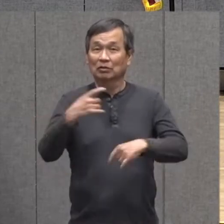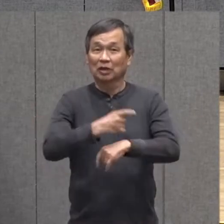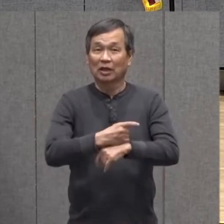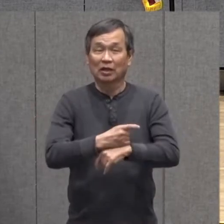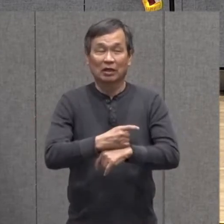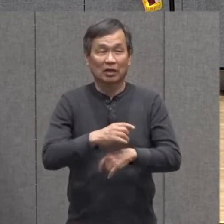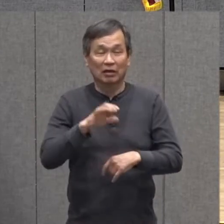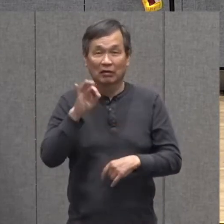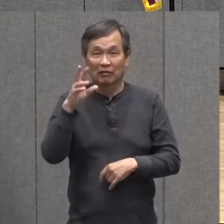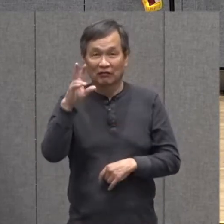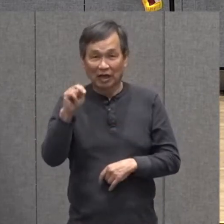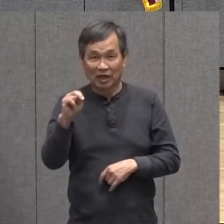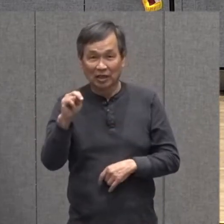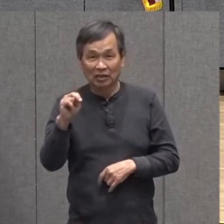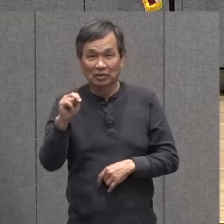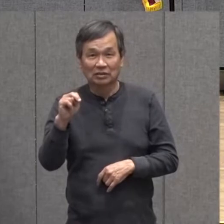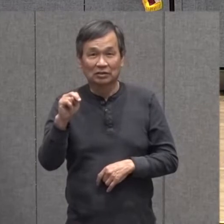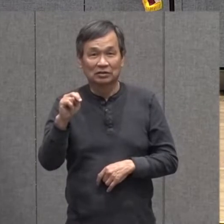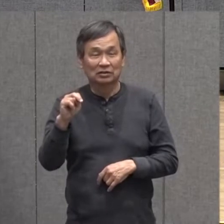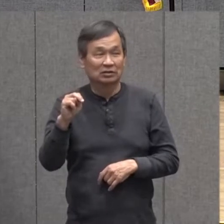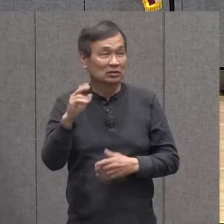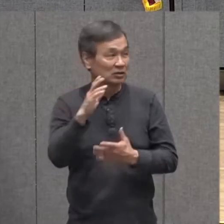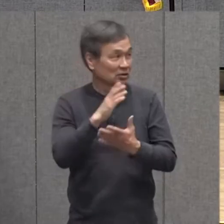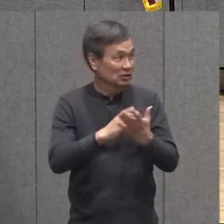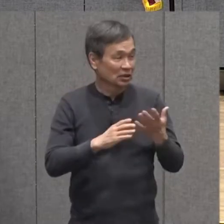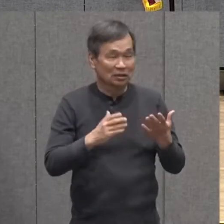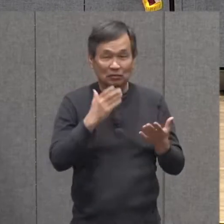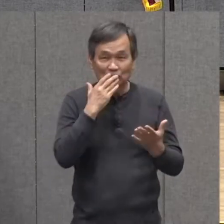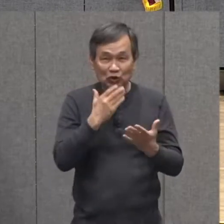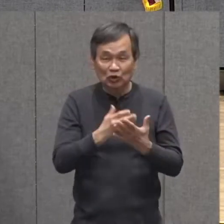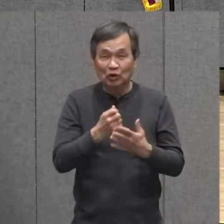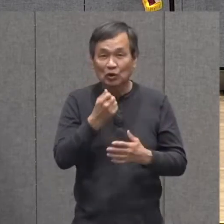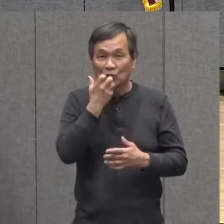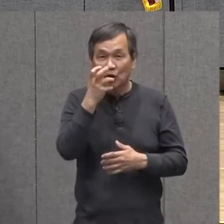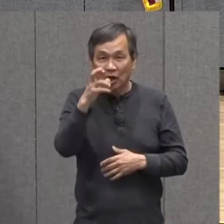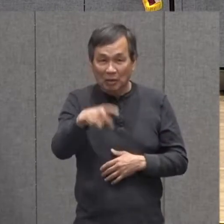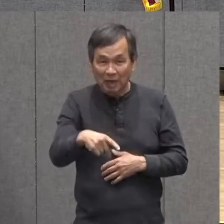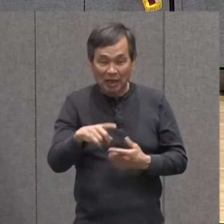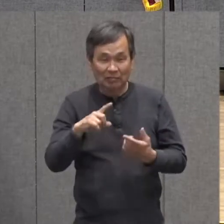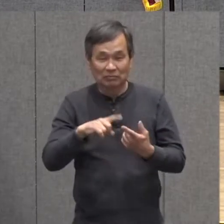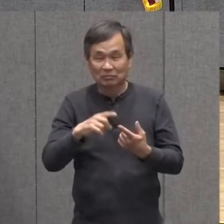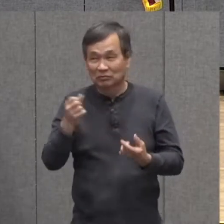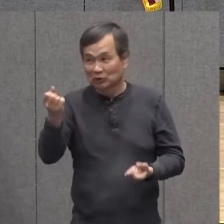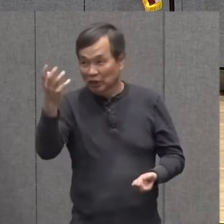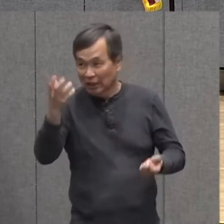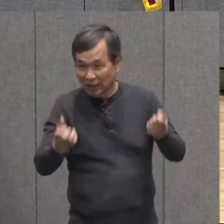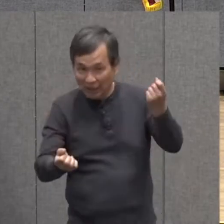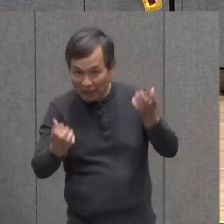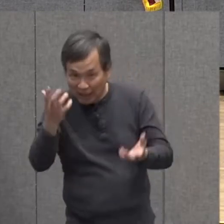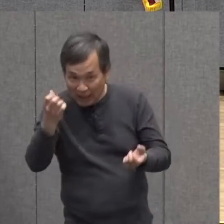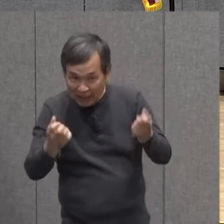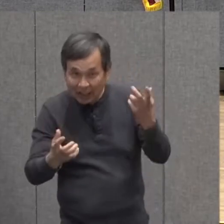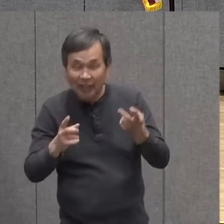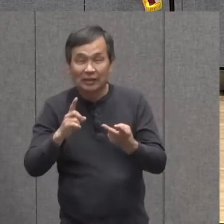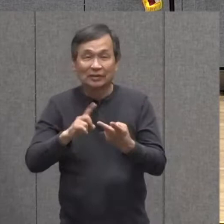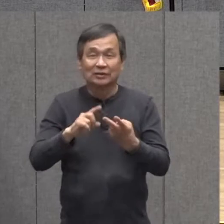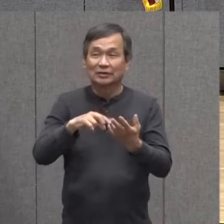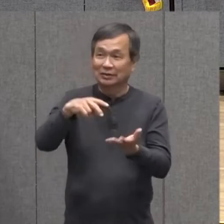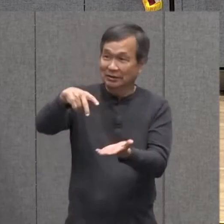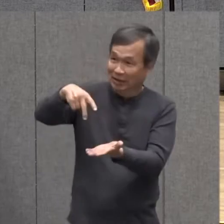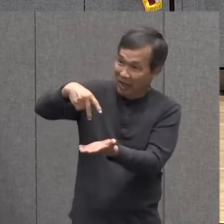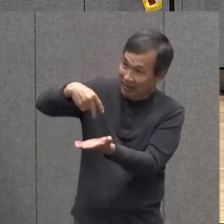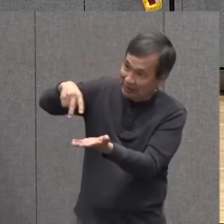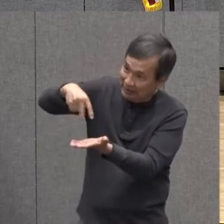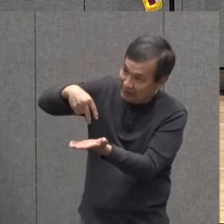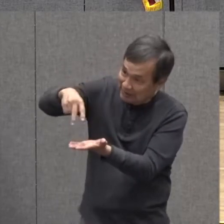We have done some warm-up activities. We have done some juggling. We did some dancing, and